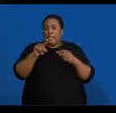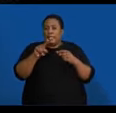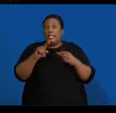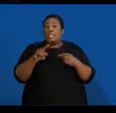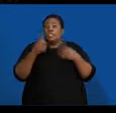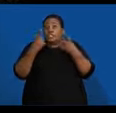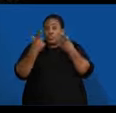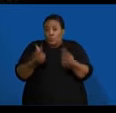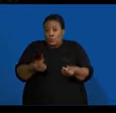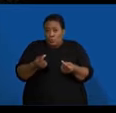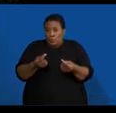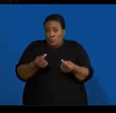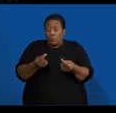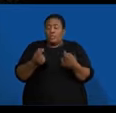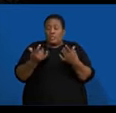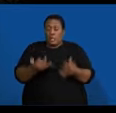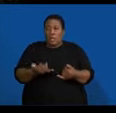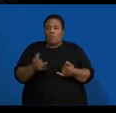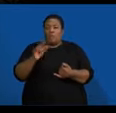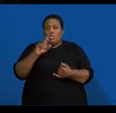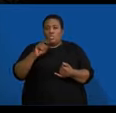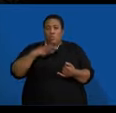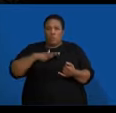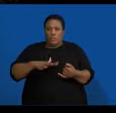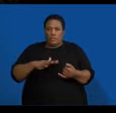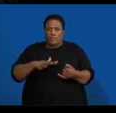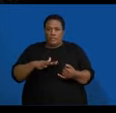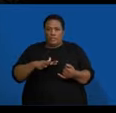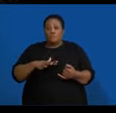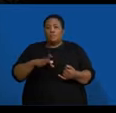what the question wants us to do. Now,